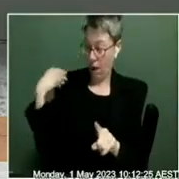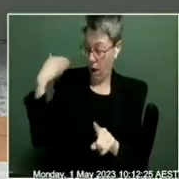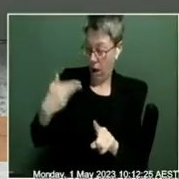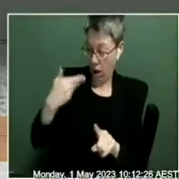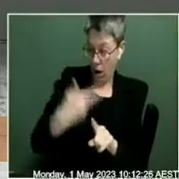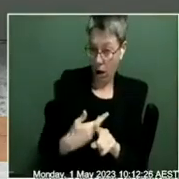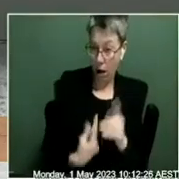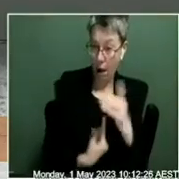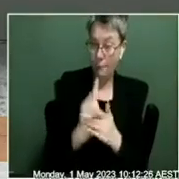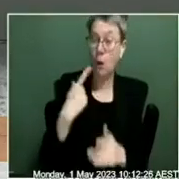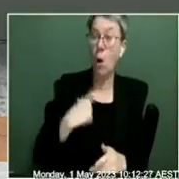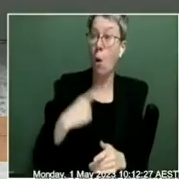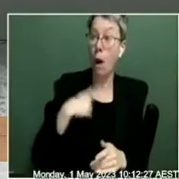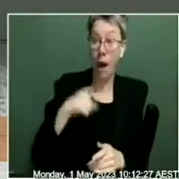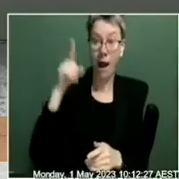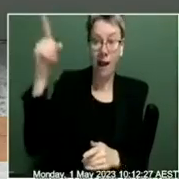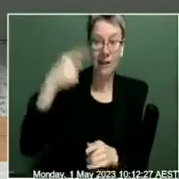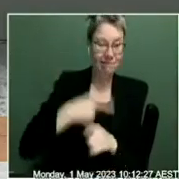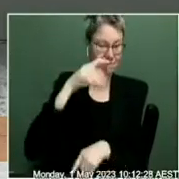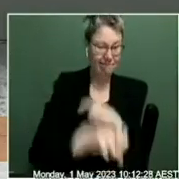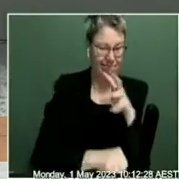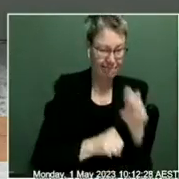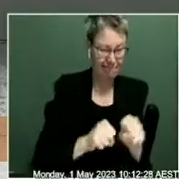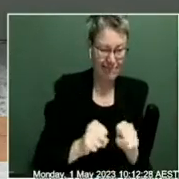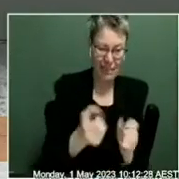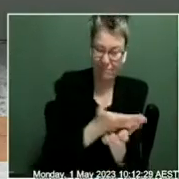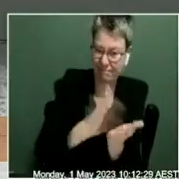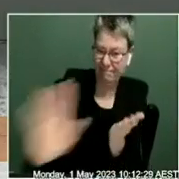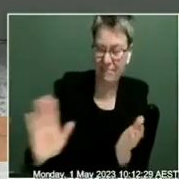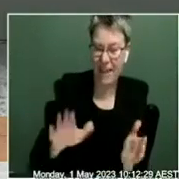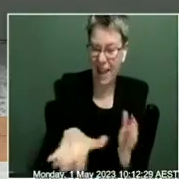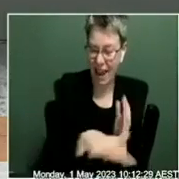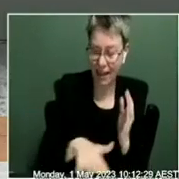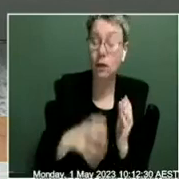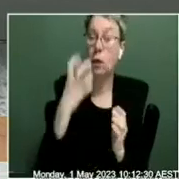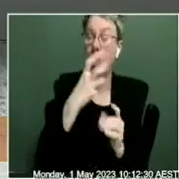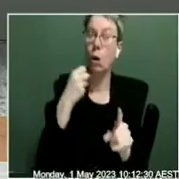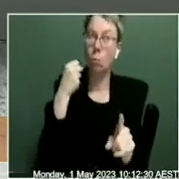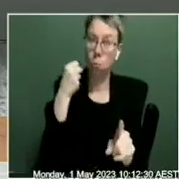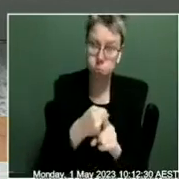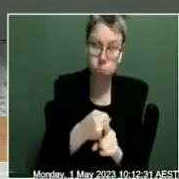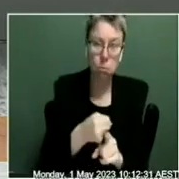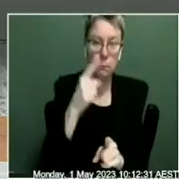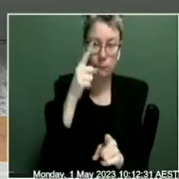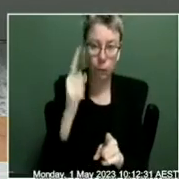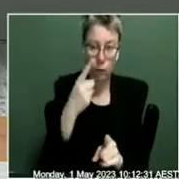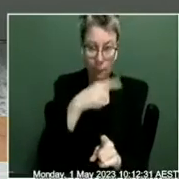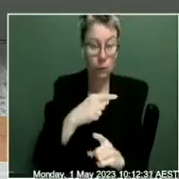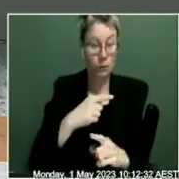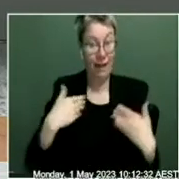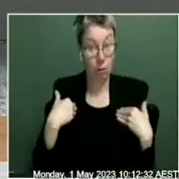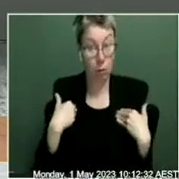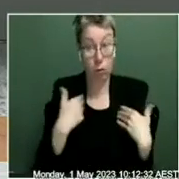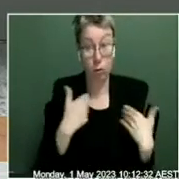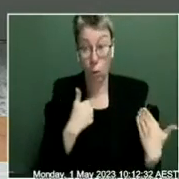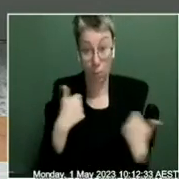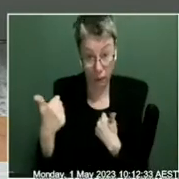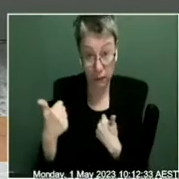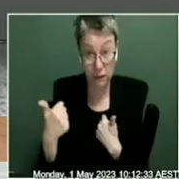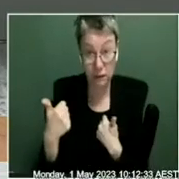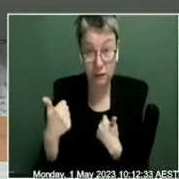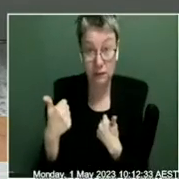health and well-being and are an intrinsic consequence of historic and ongoing government policies